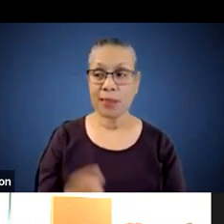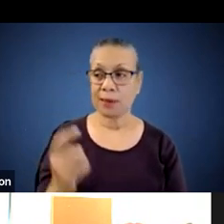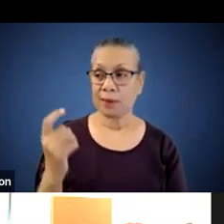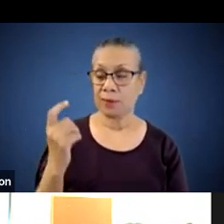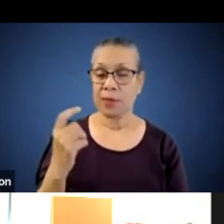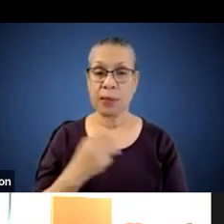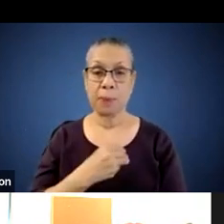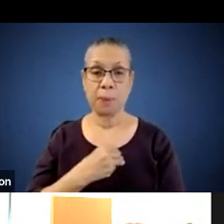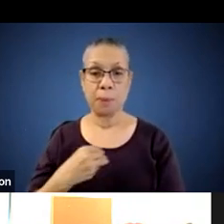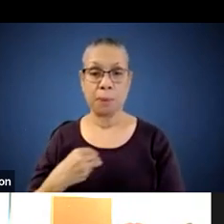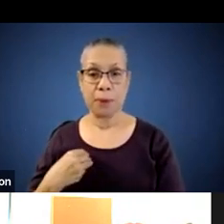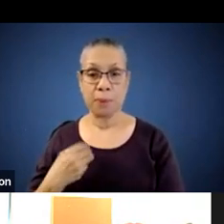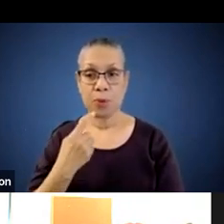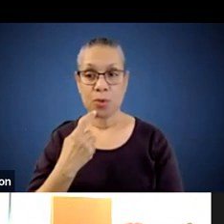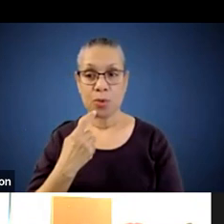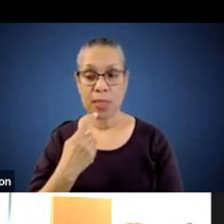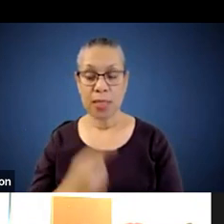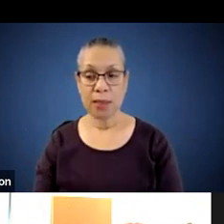it's uh